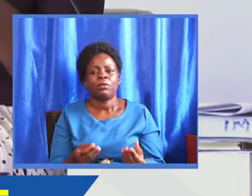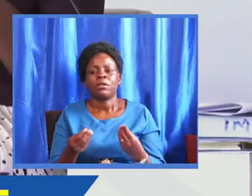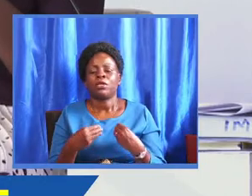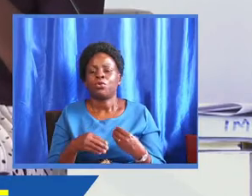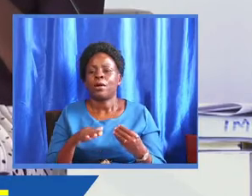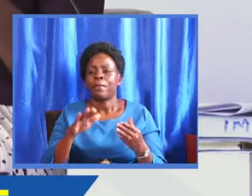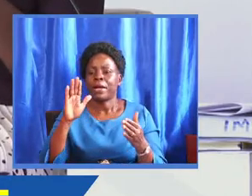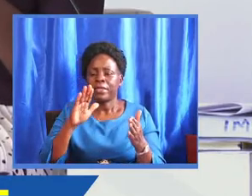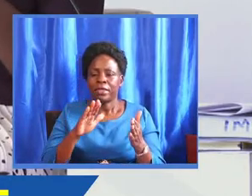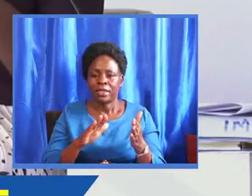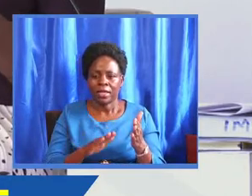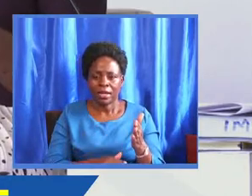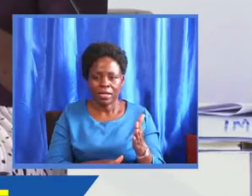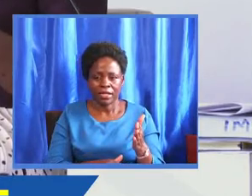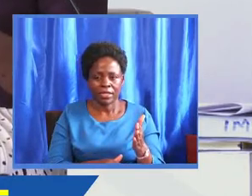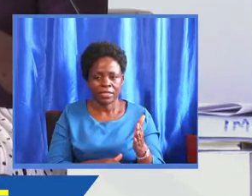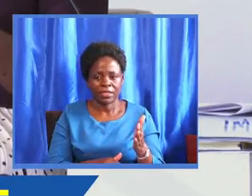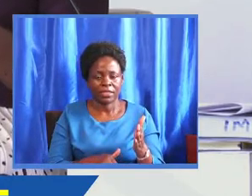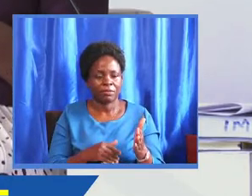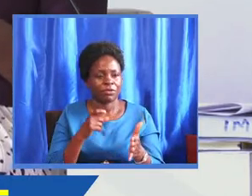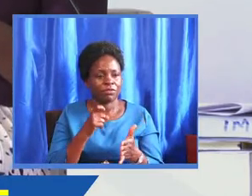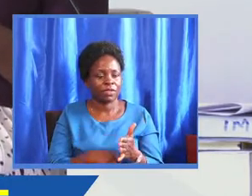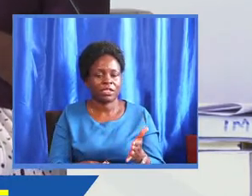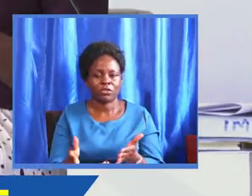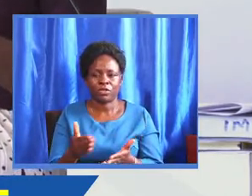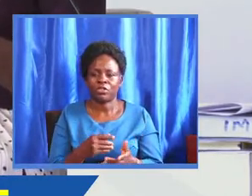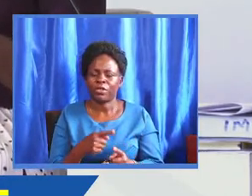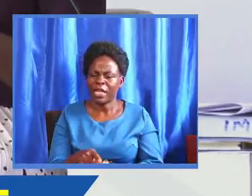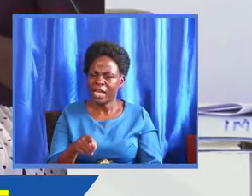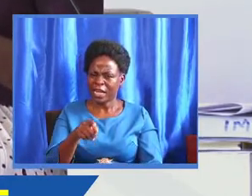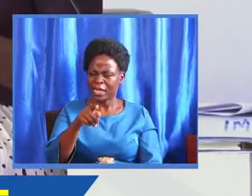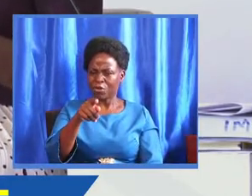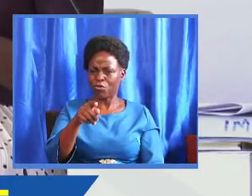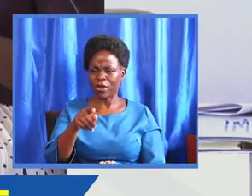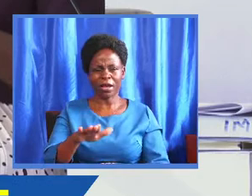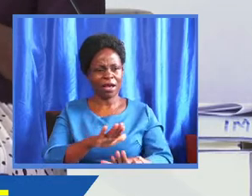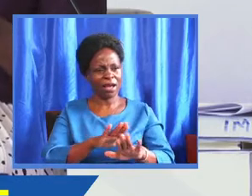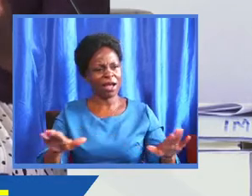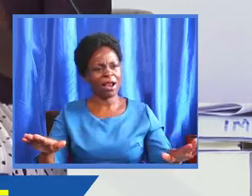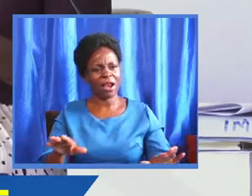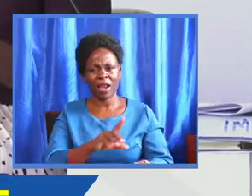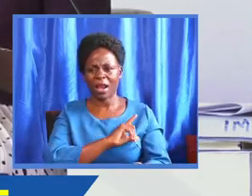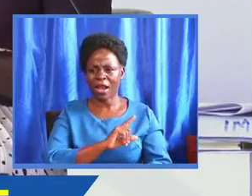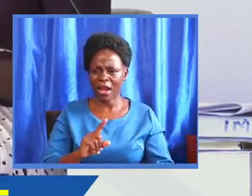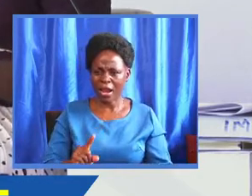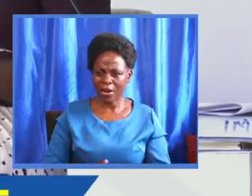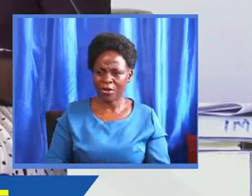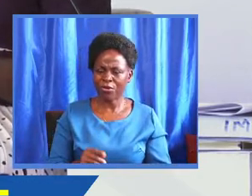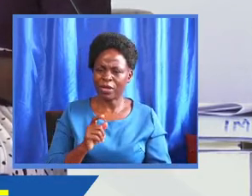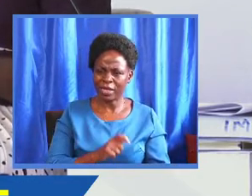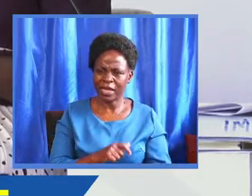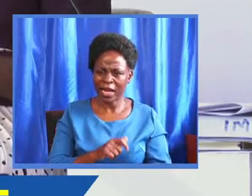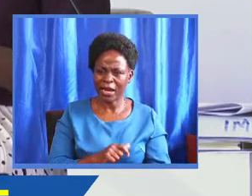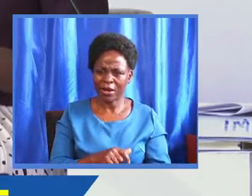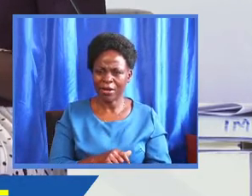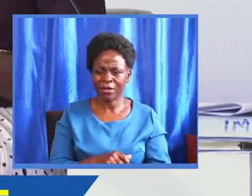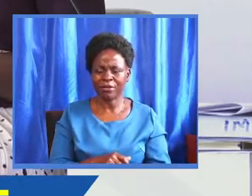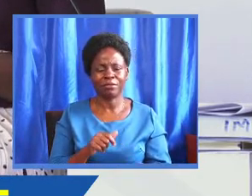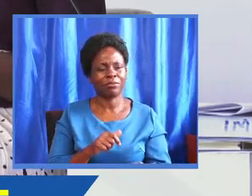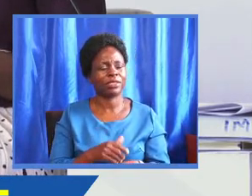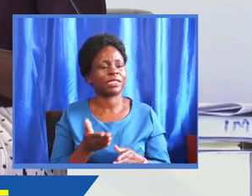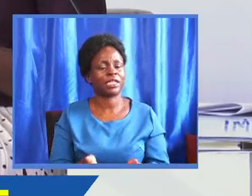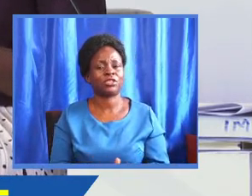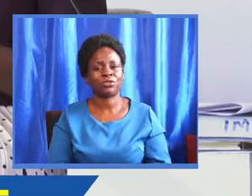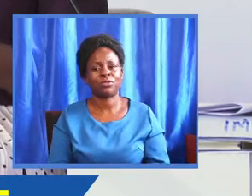less in terms of tax collection naye ate gwe nga landlord likuwadde akalembereza mu kiseera